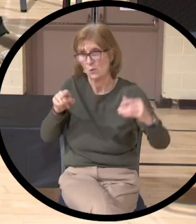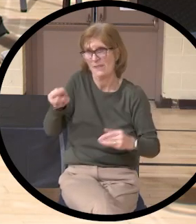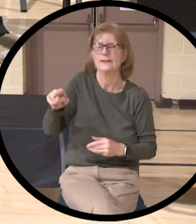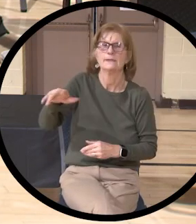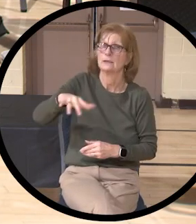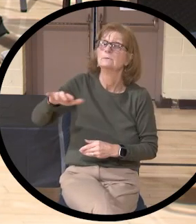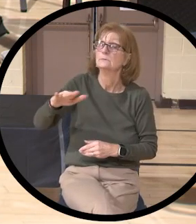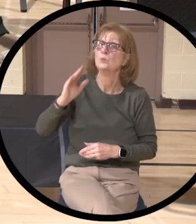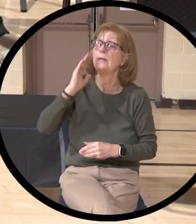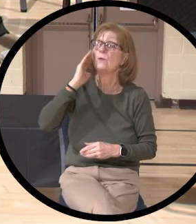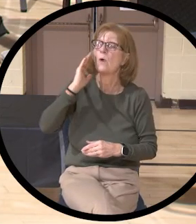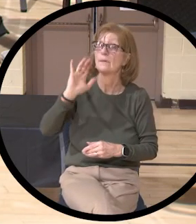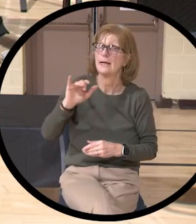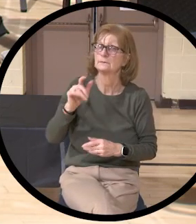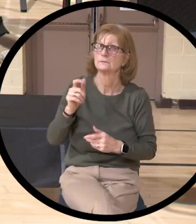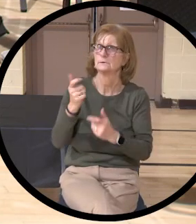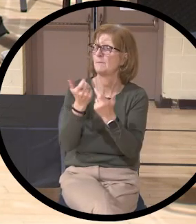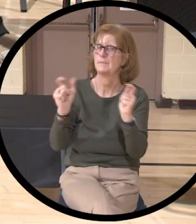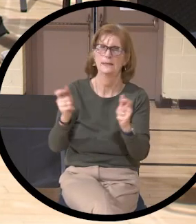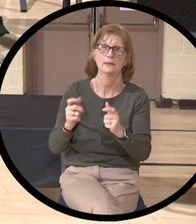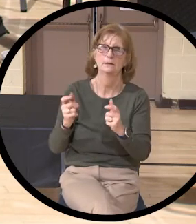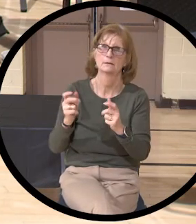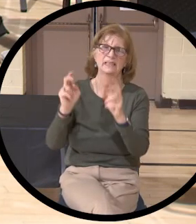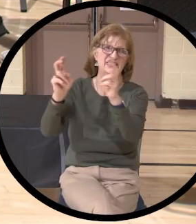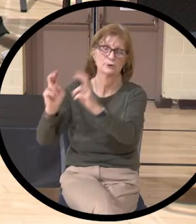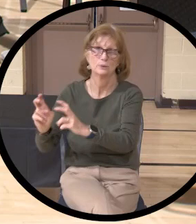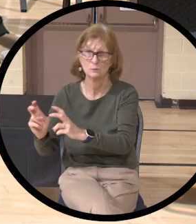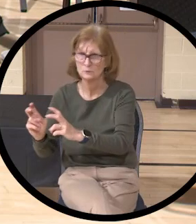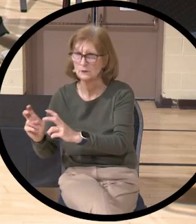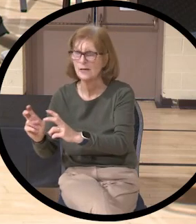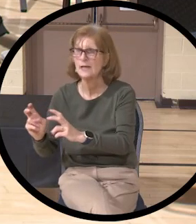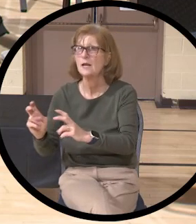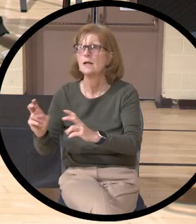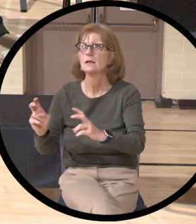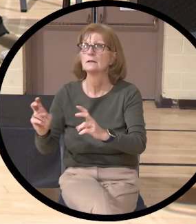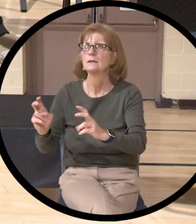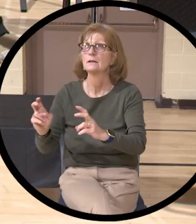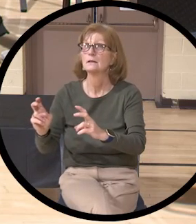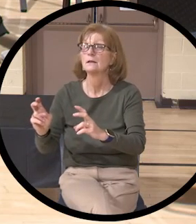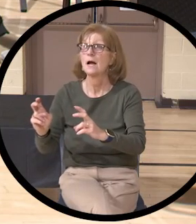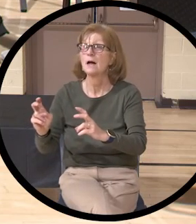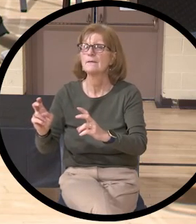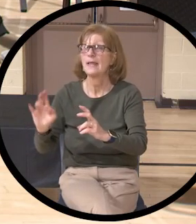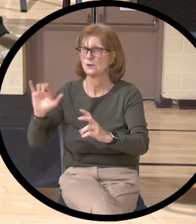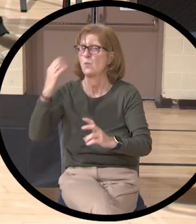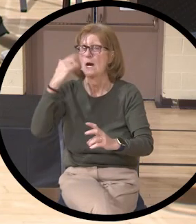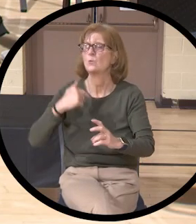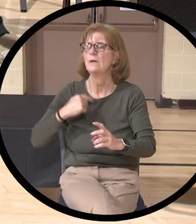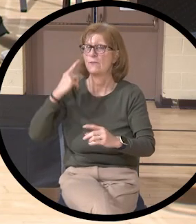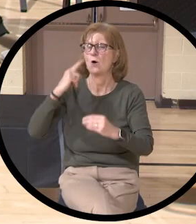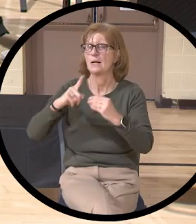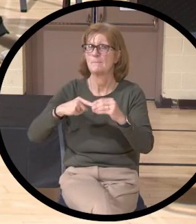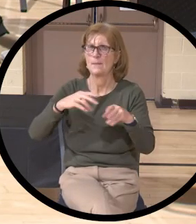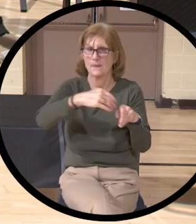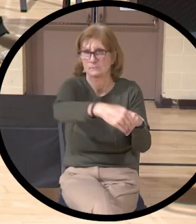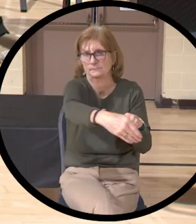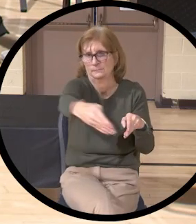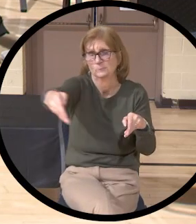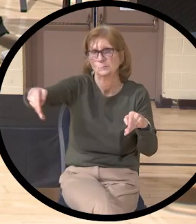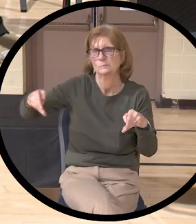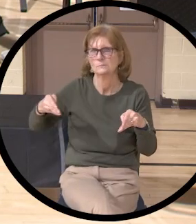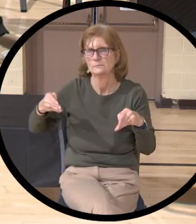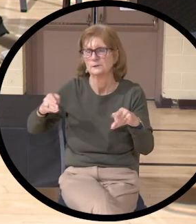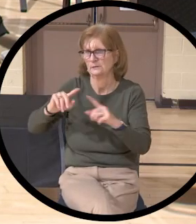this bus boarding island. I don't think there's room on Negley for something like that in this